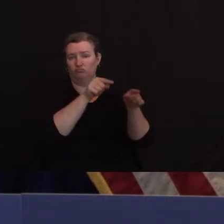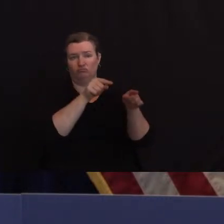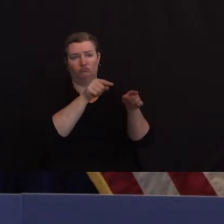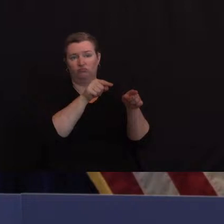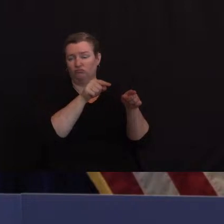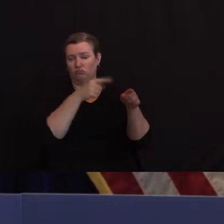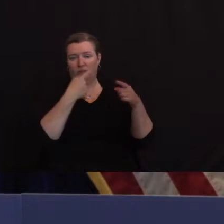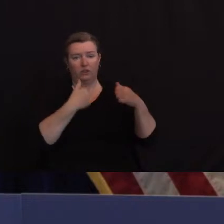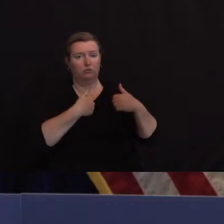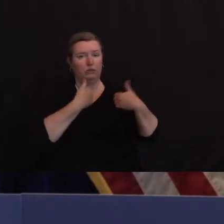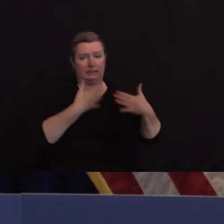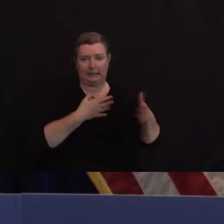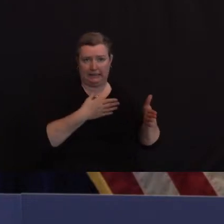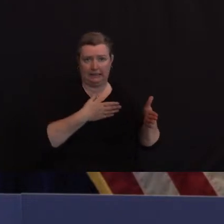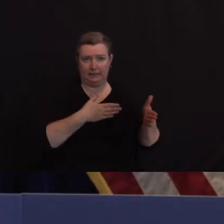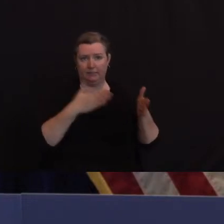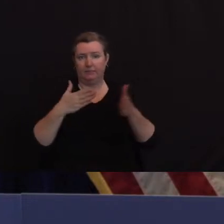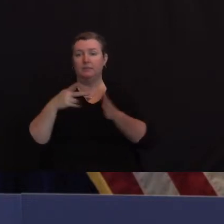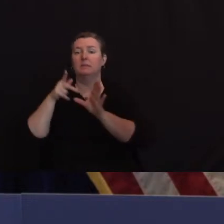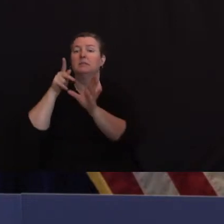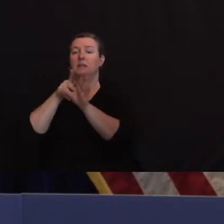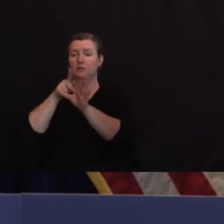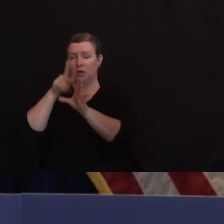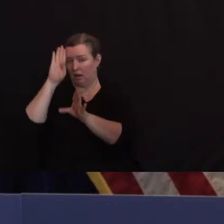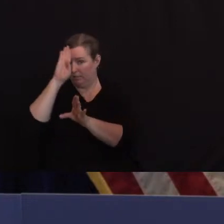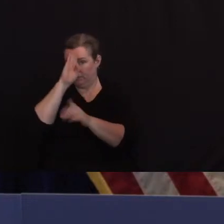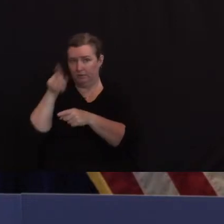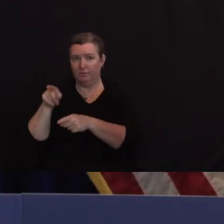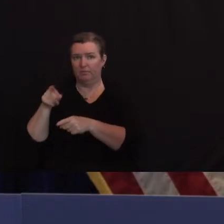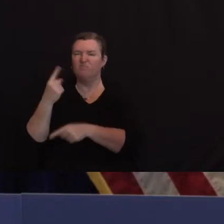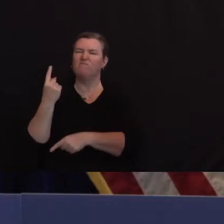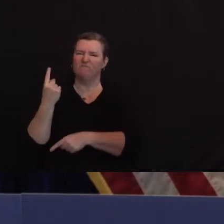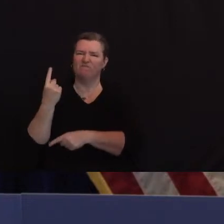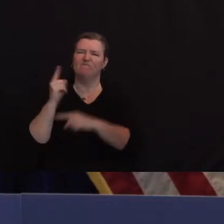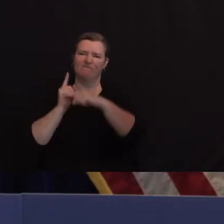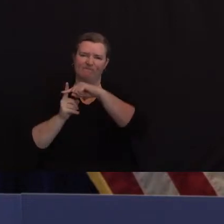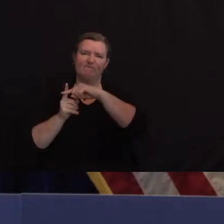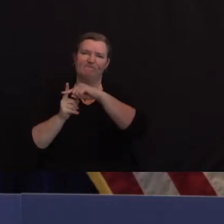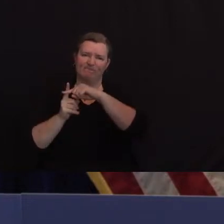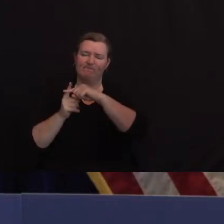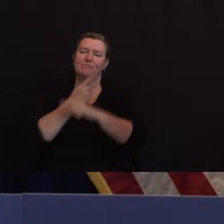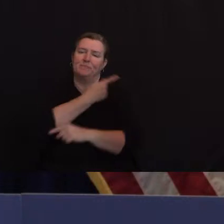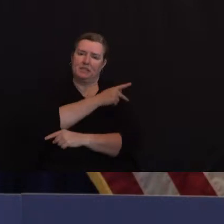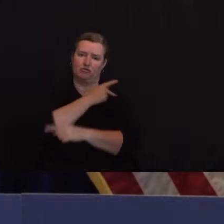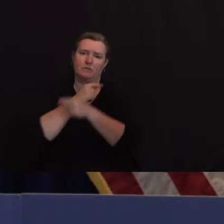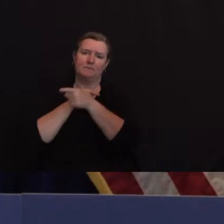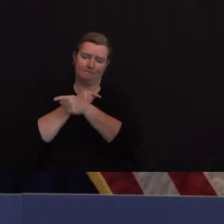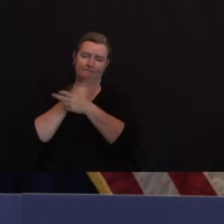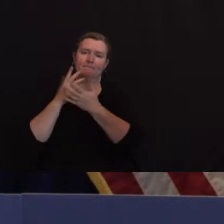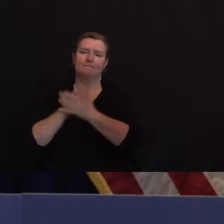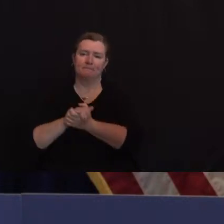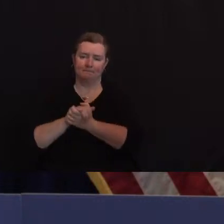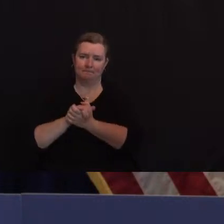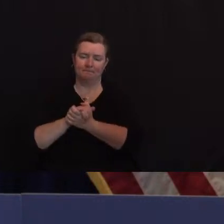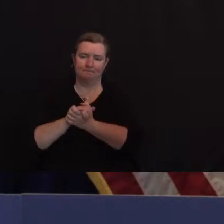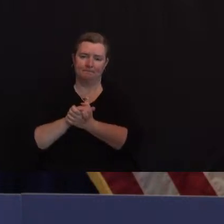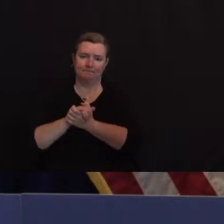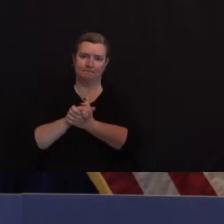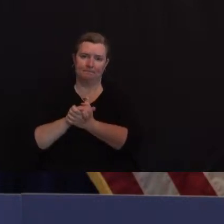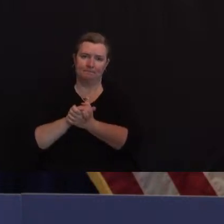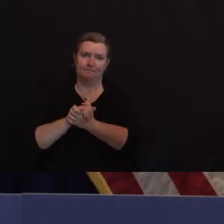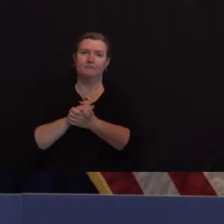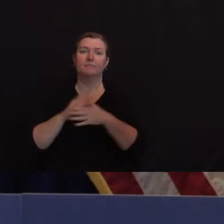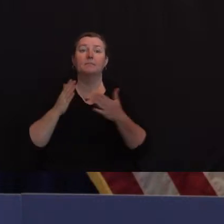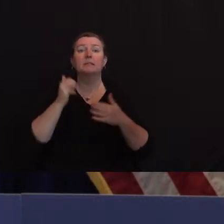psychiatric hospitals, we do have one new case among one of their patients at the Trenton Psychiatric Hospital. The daily